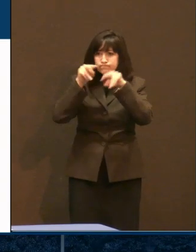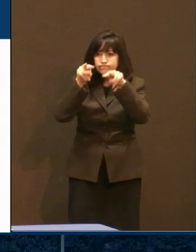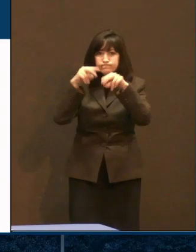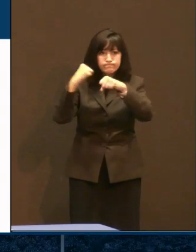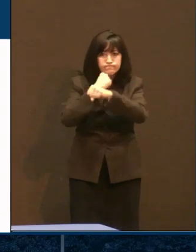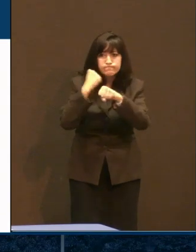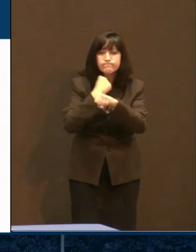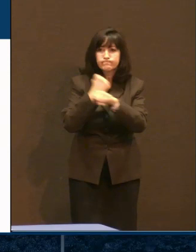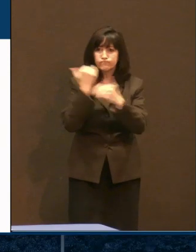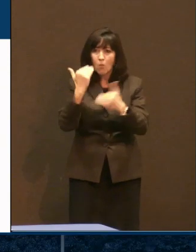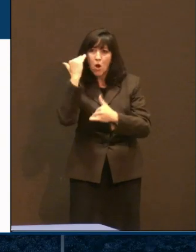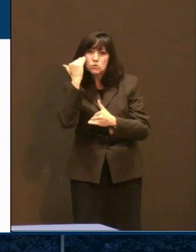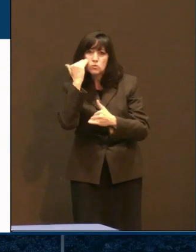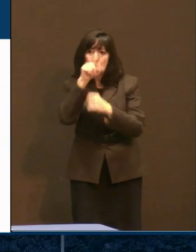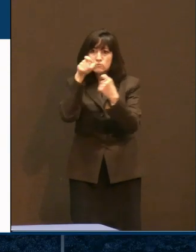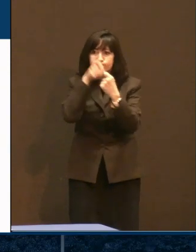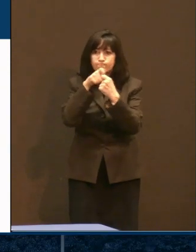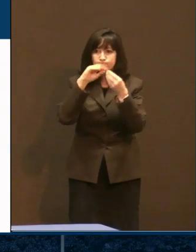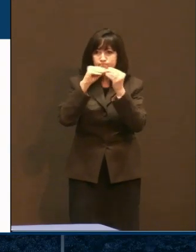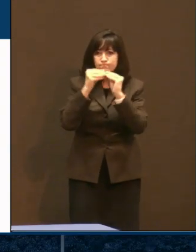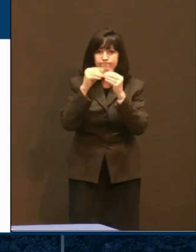of